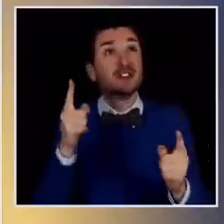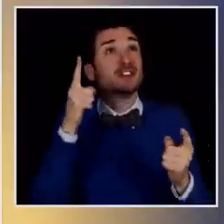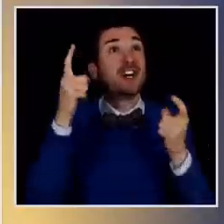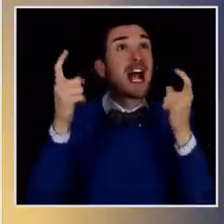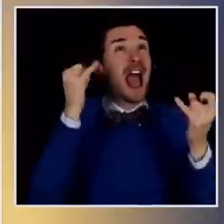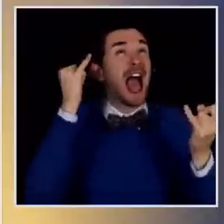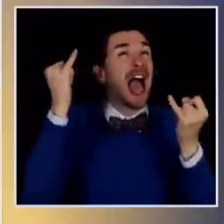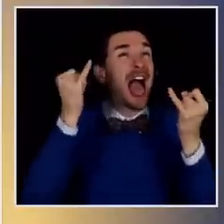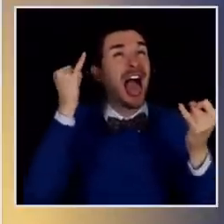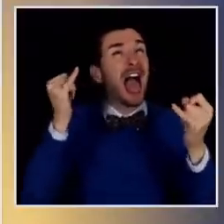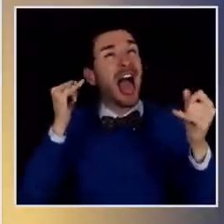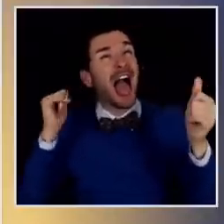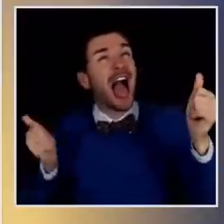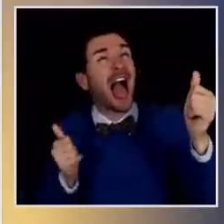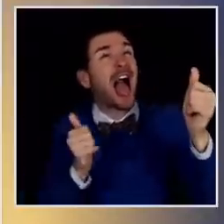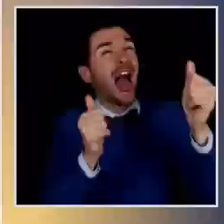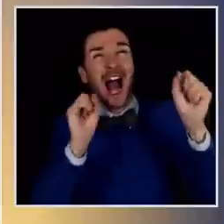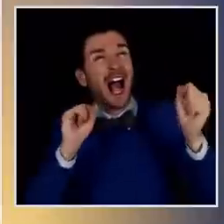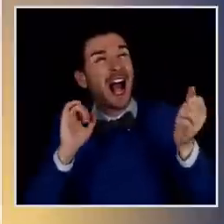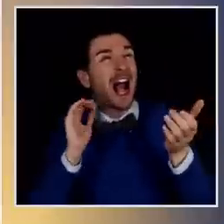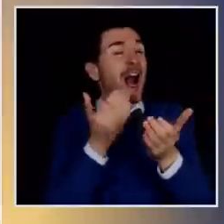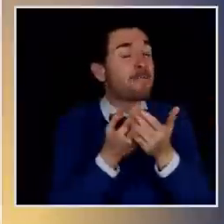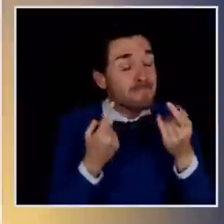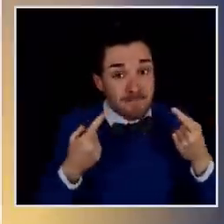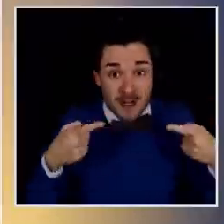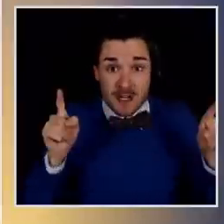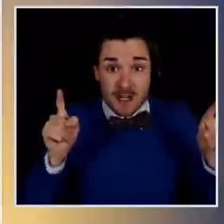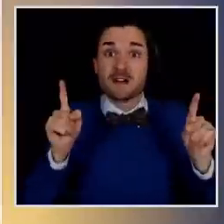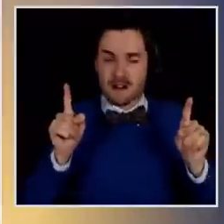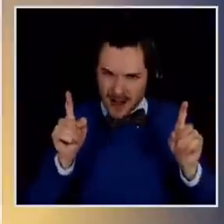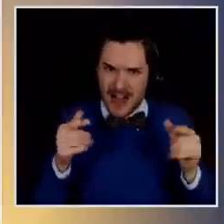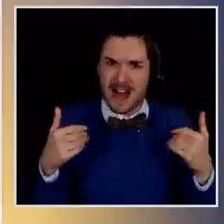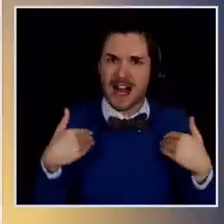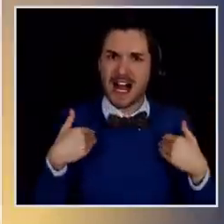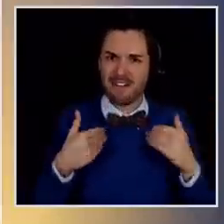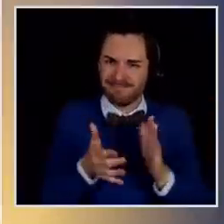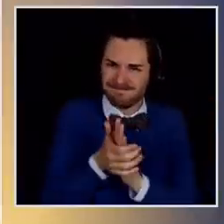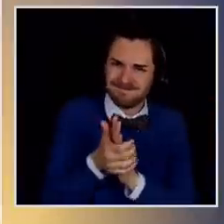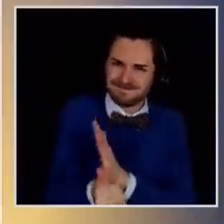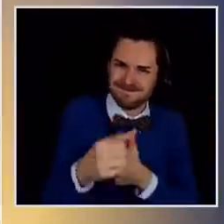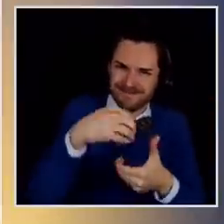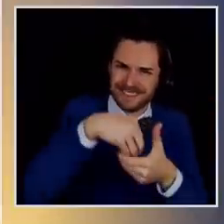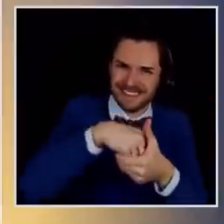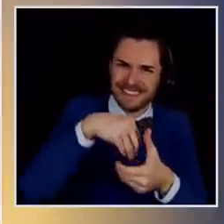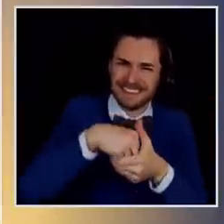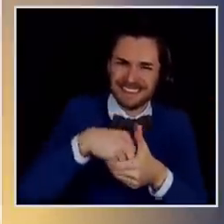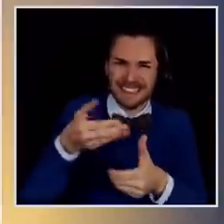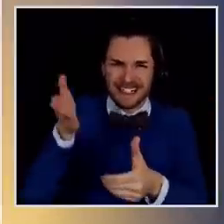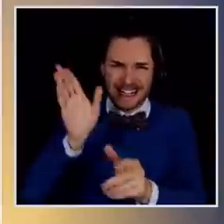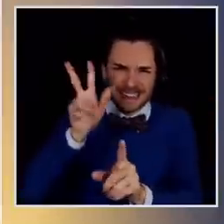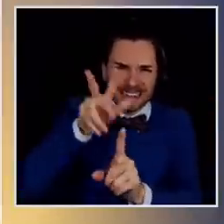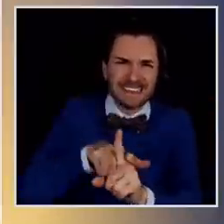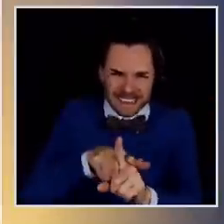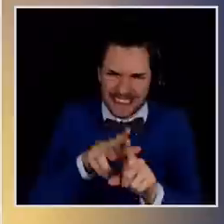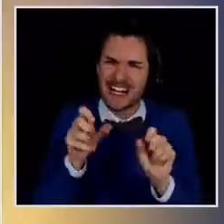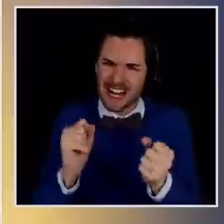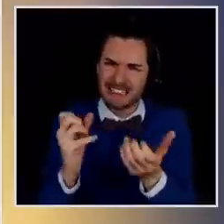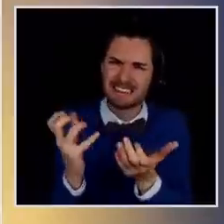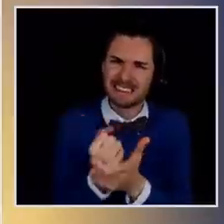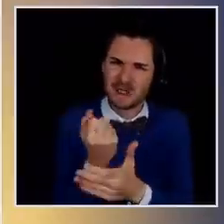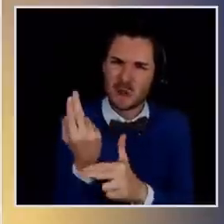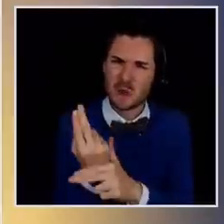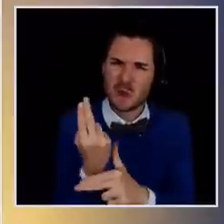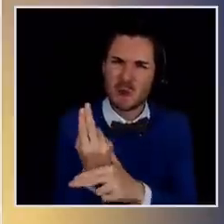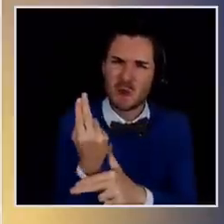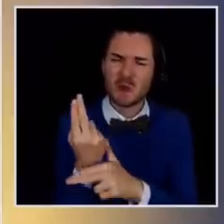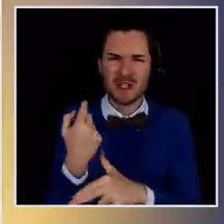God-given ability will take them. You see, I believe in the possibilities of this country. We're always